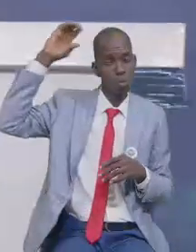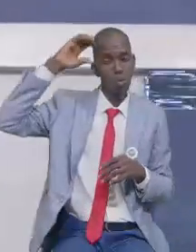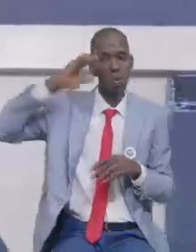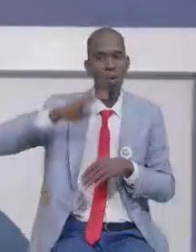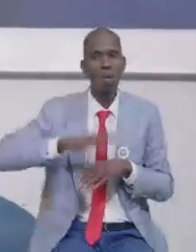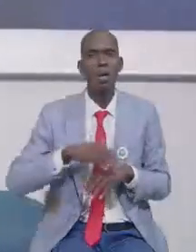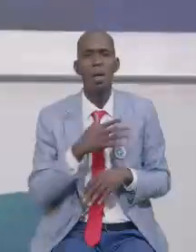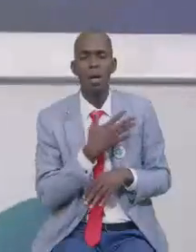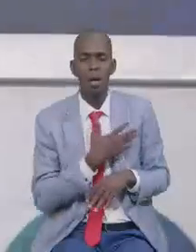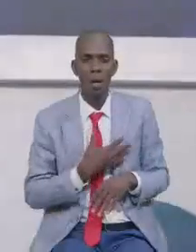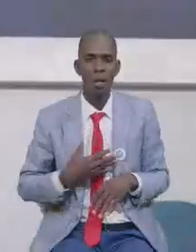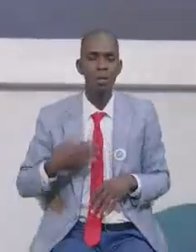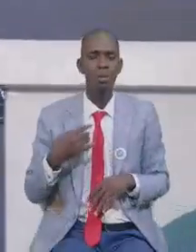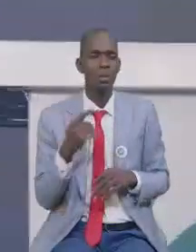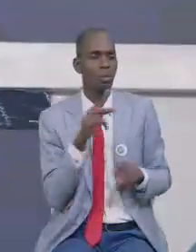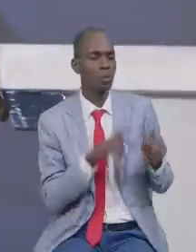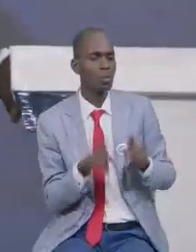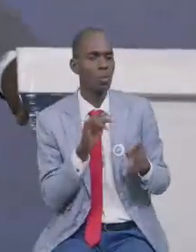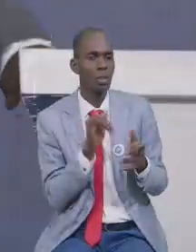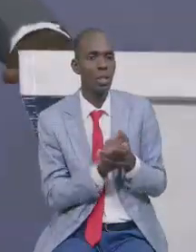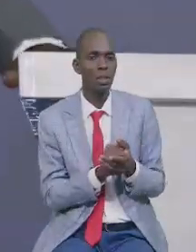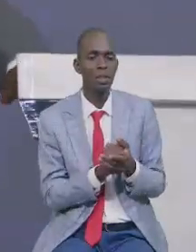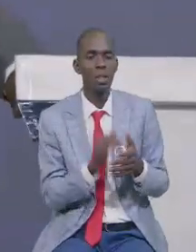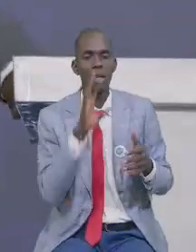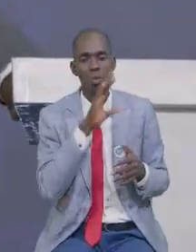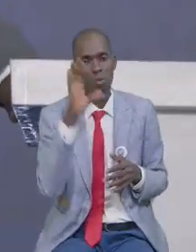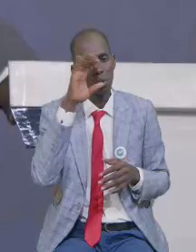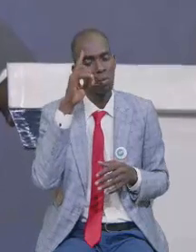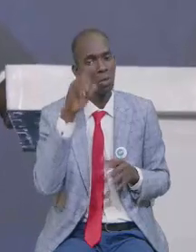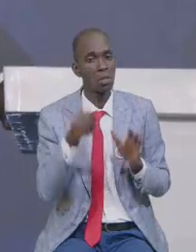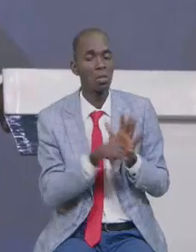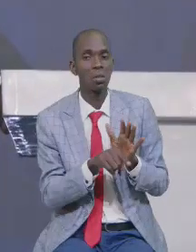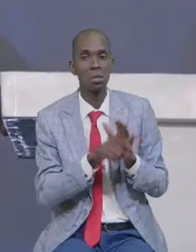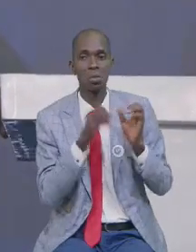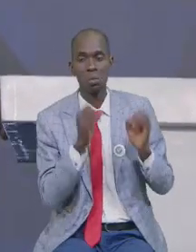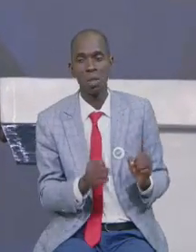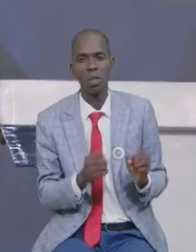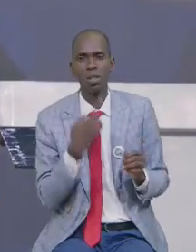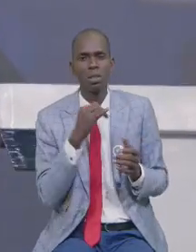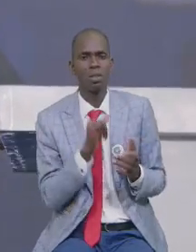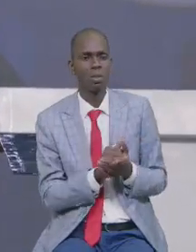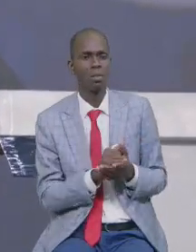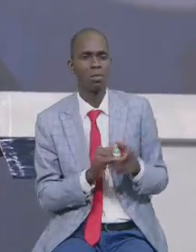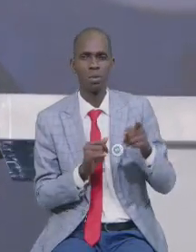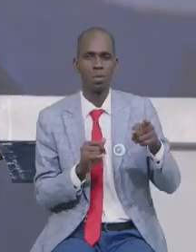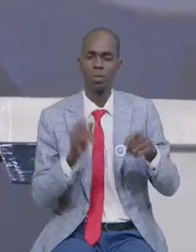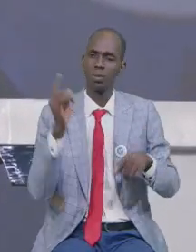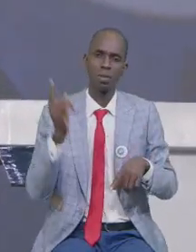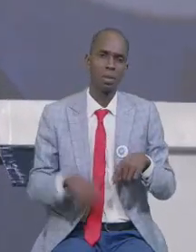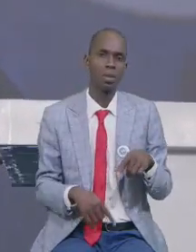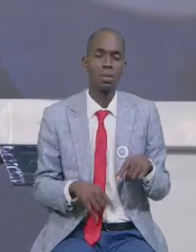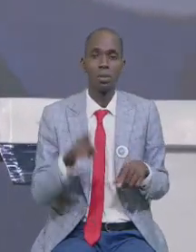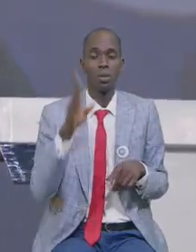power, they said, you cannot. Are you going to sit down, back